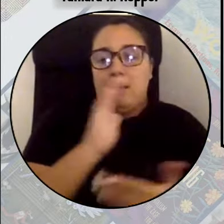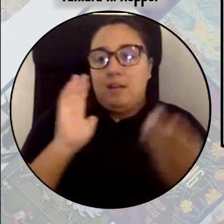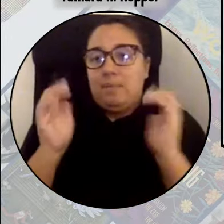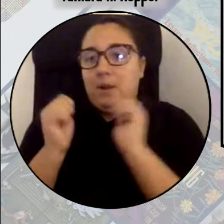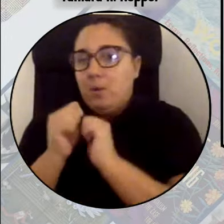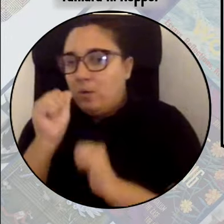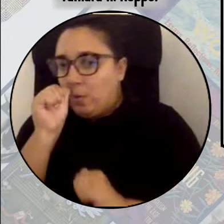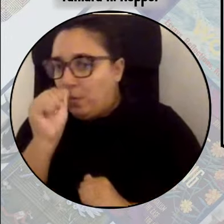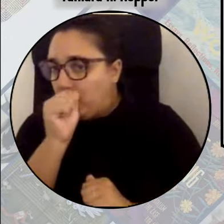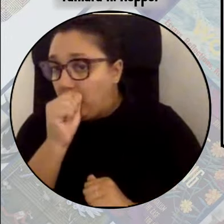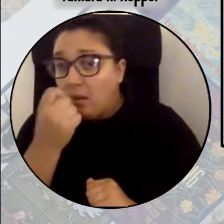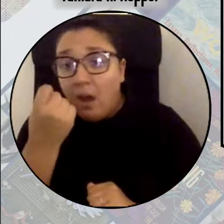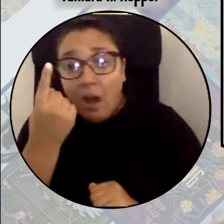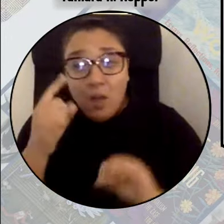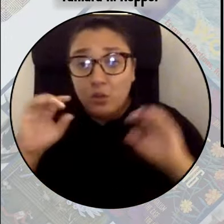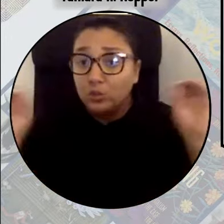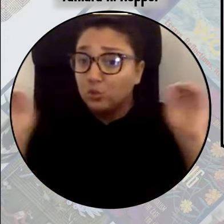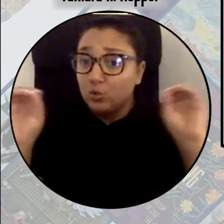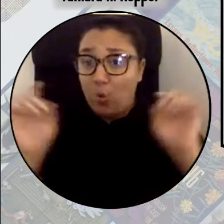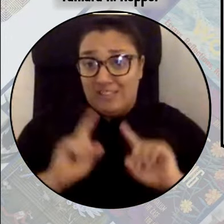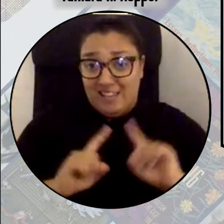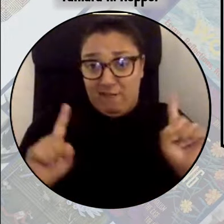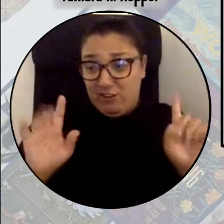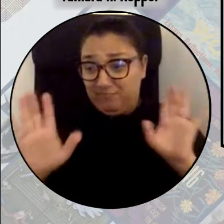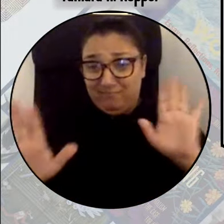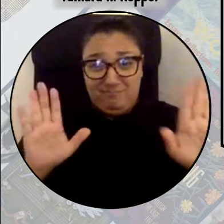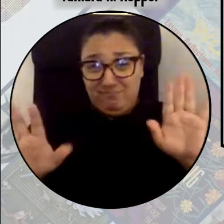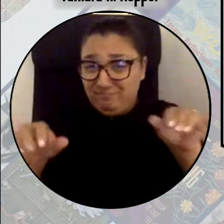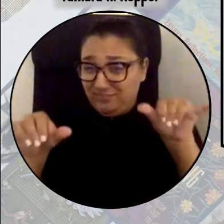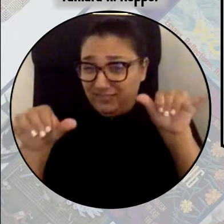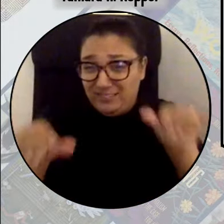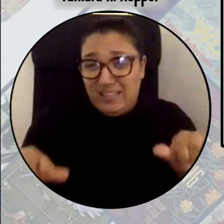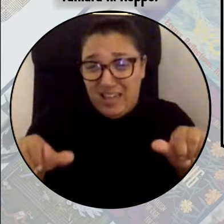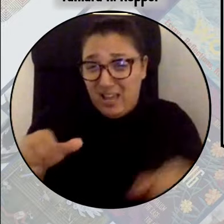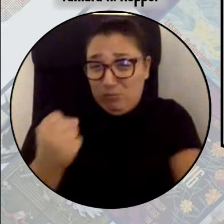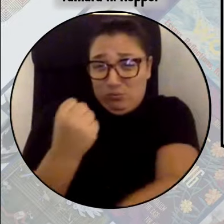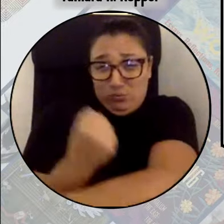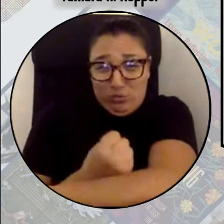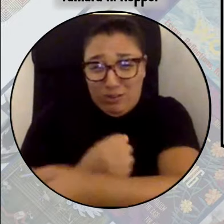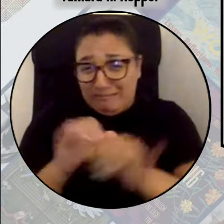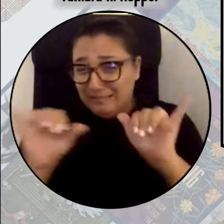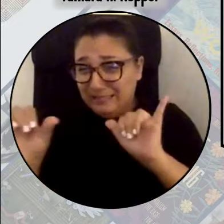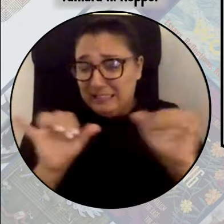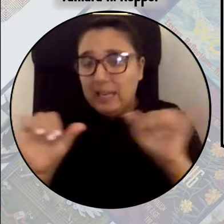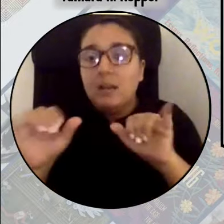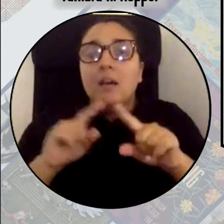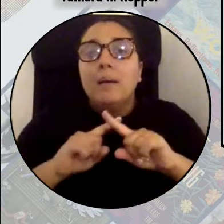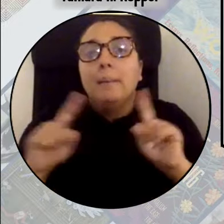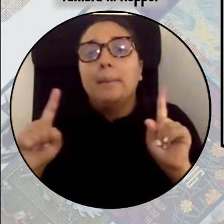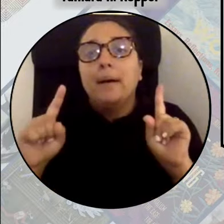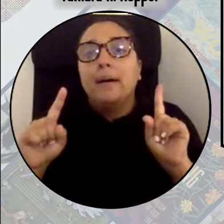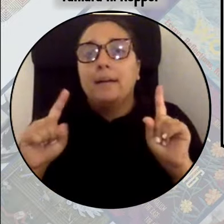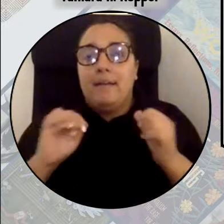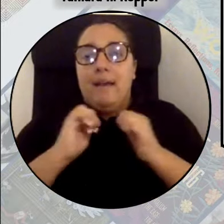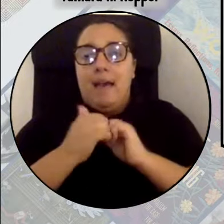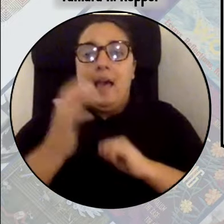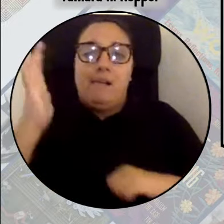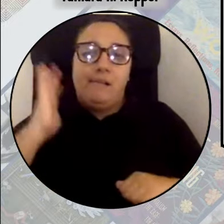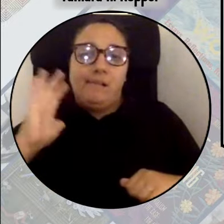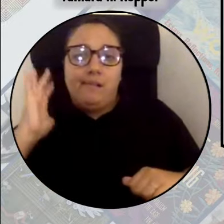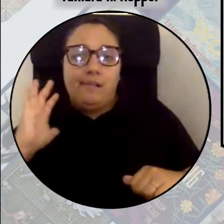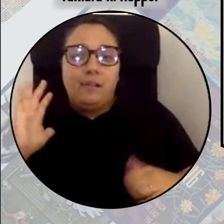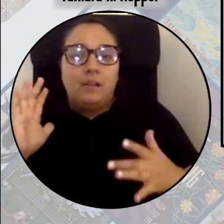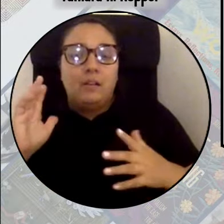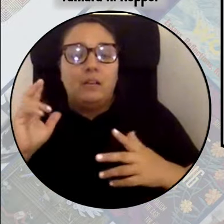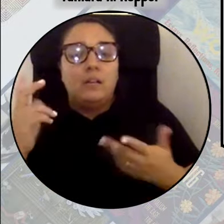no medical difference between crack versus cocaine, but the way that crack was criminalized